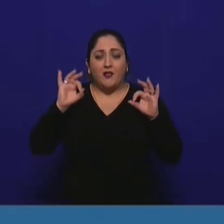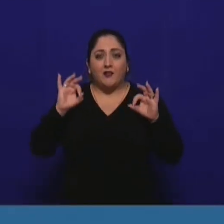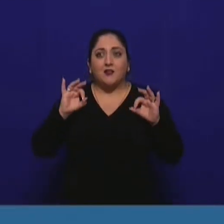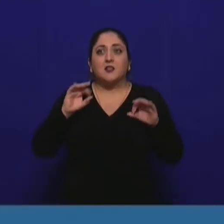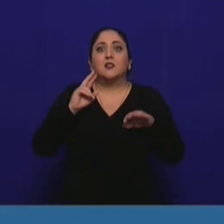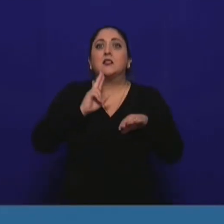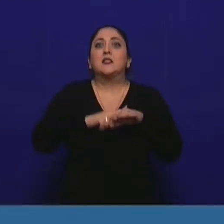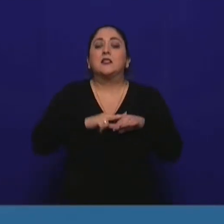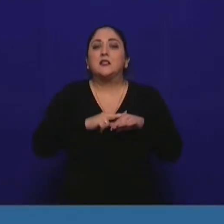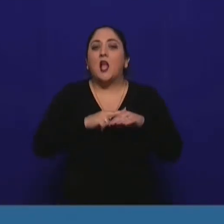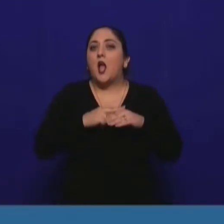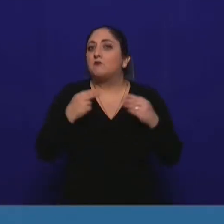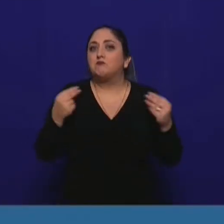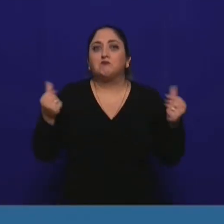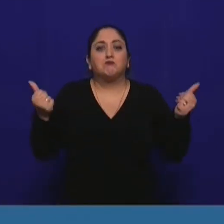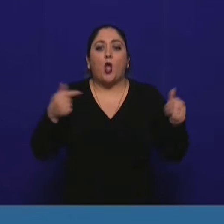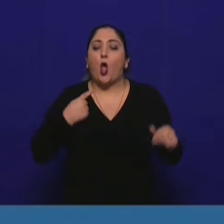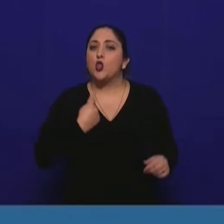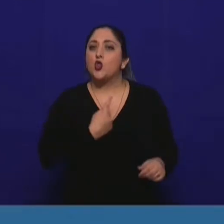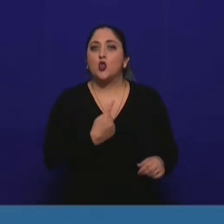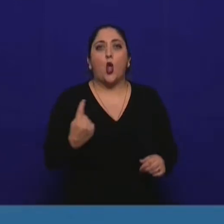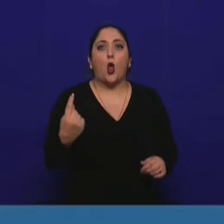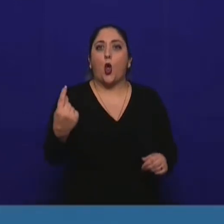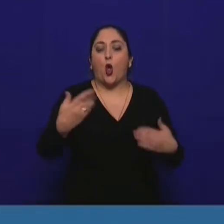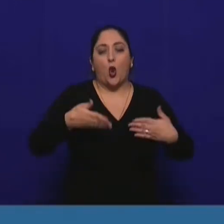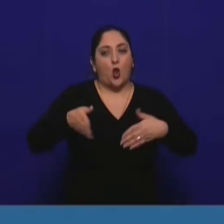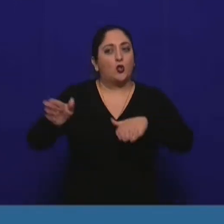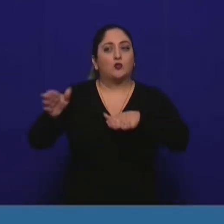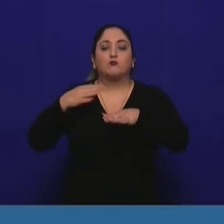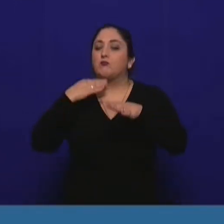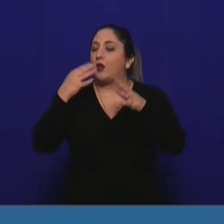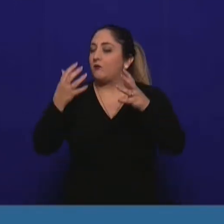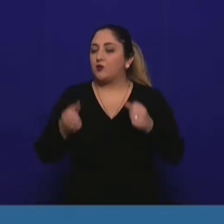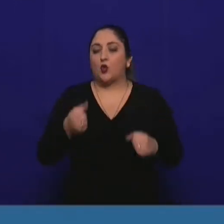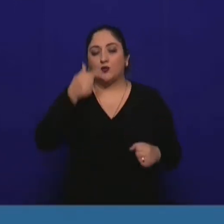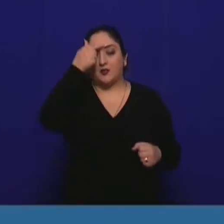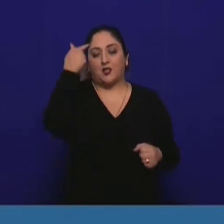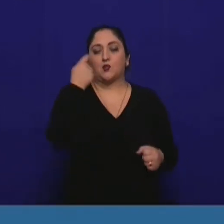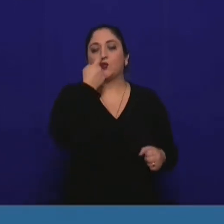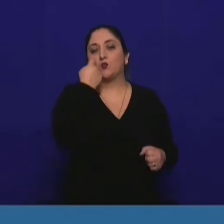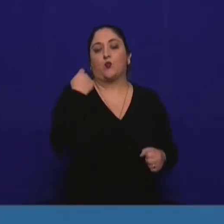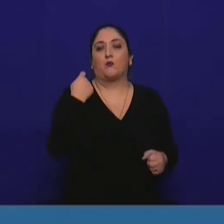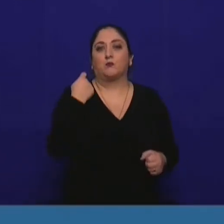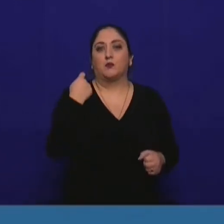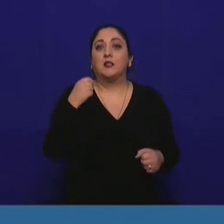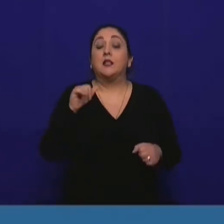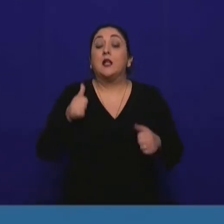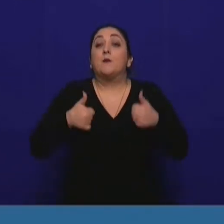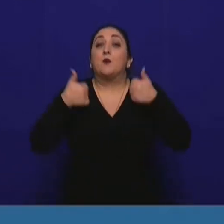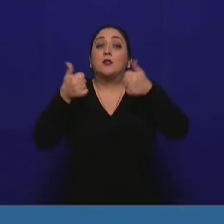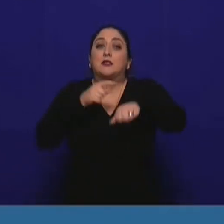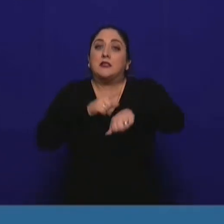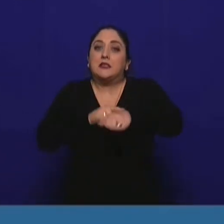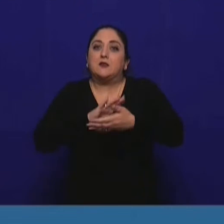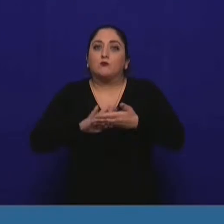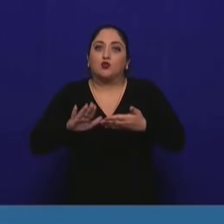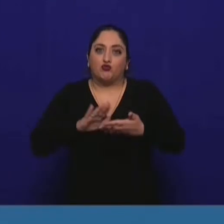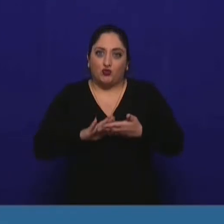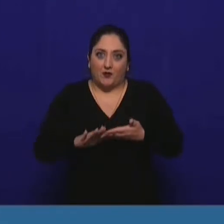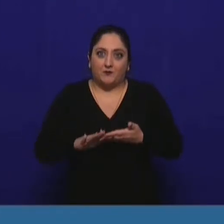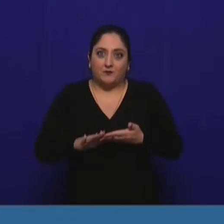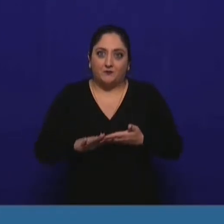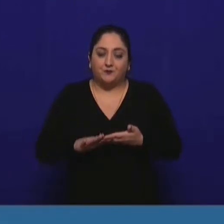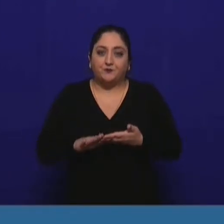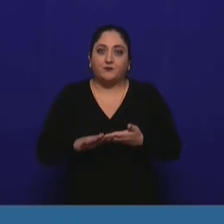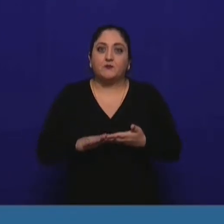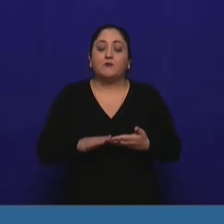allura dal-persuna nistgħu ma nagħmlulu xejn nerġgħu l-swab test qabel ma hu jkun jista' joħroġ mill-iżolazzjoni.